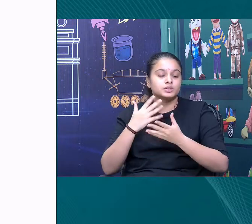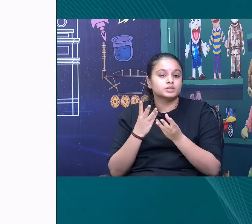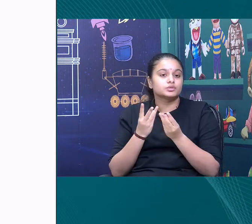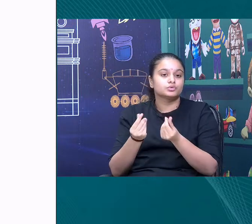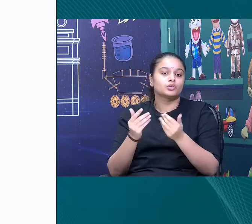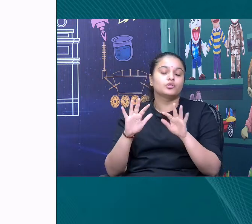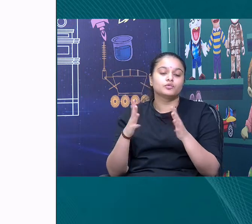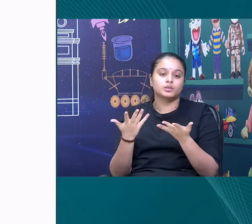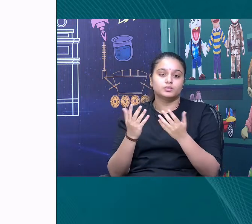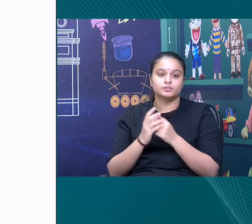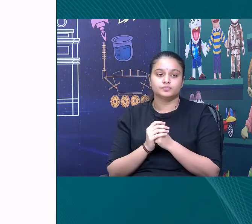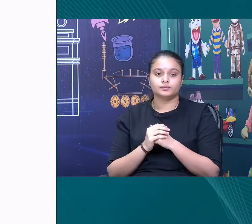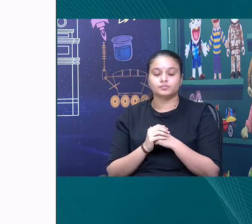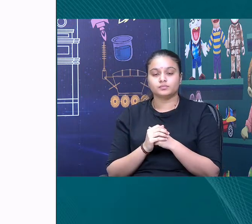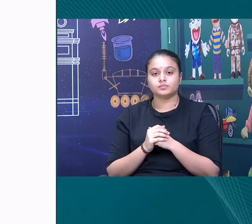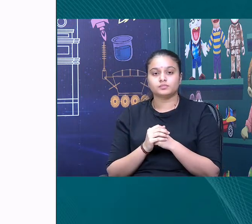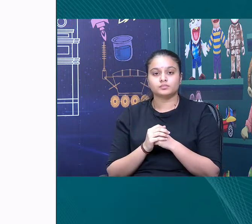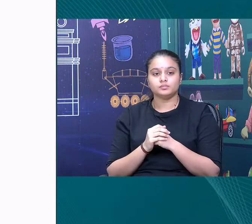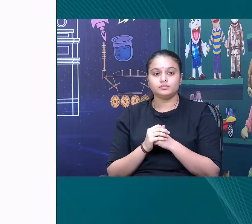their challenges?